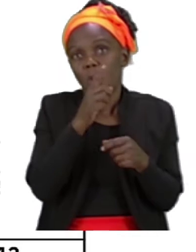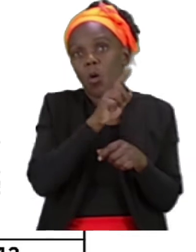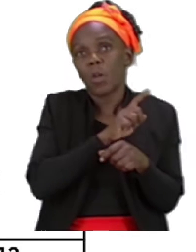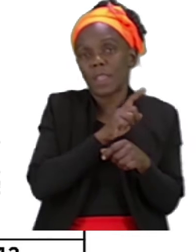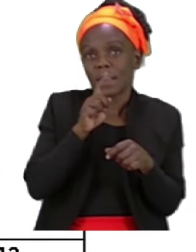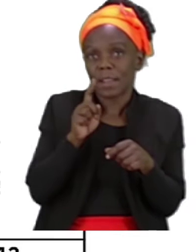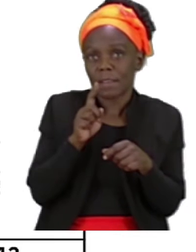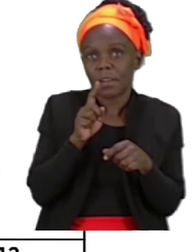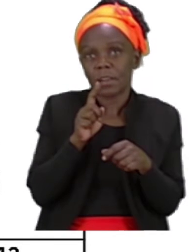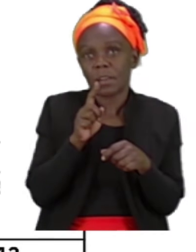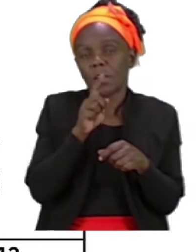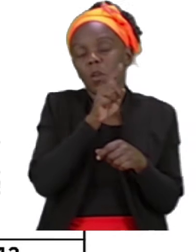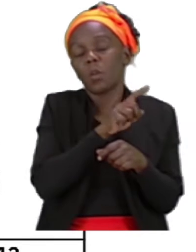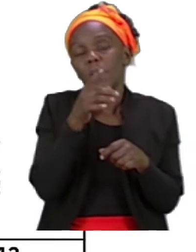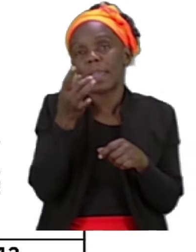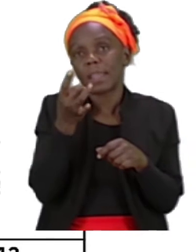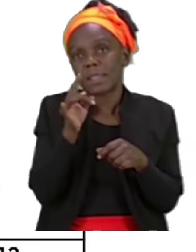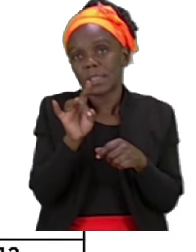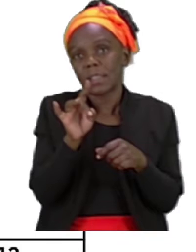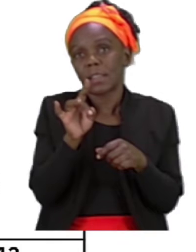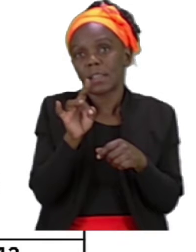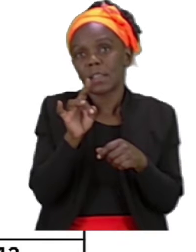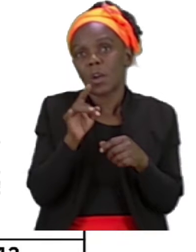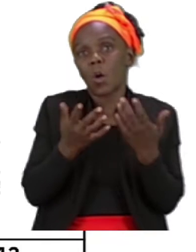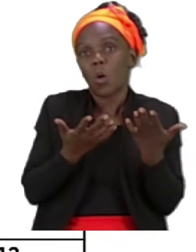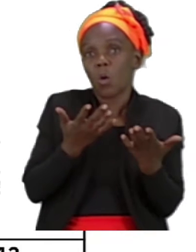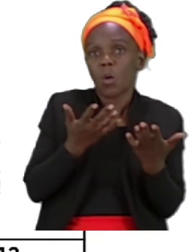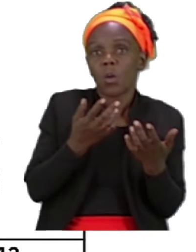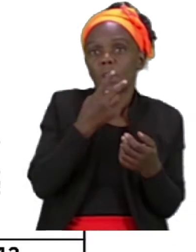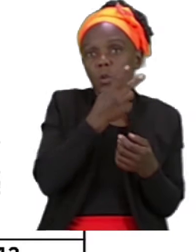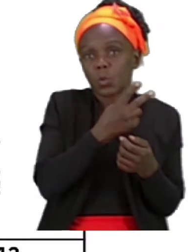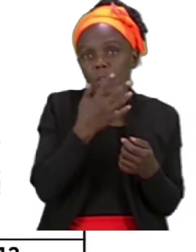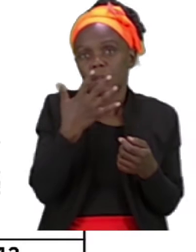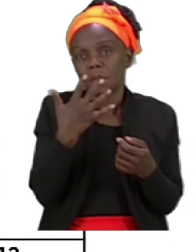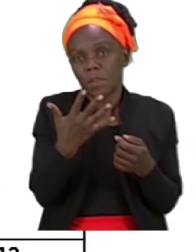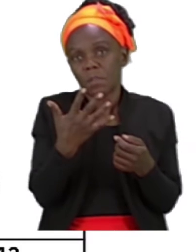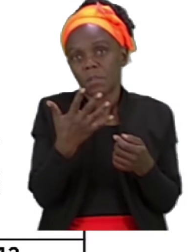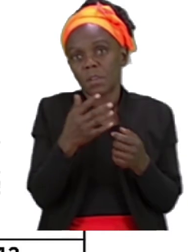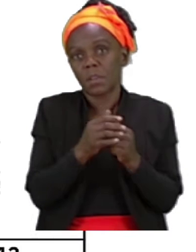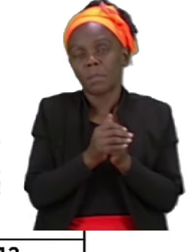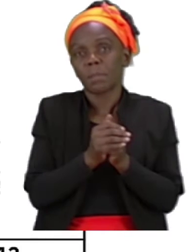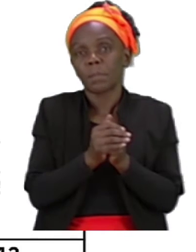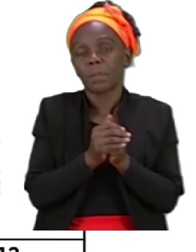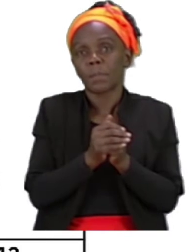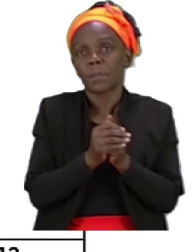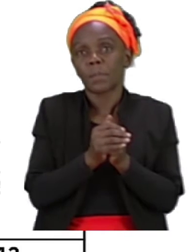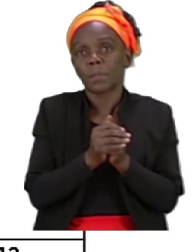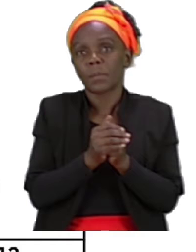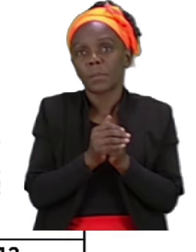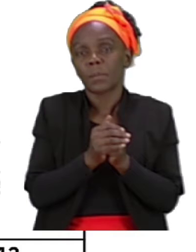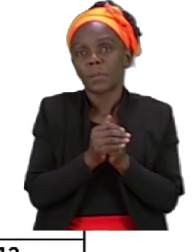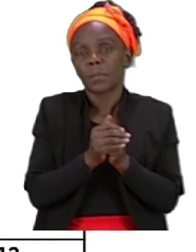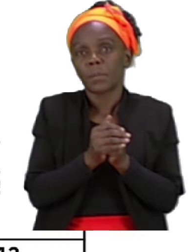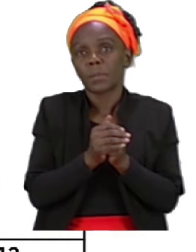11th, or the 18th, or the 25th. We